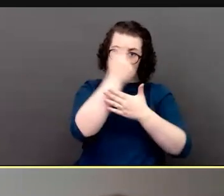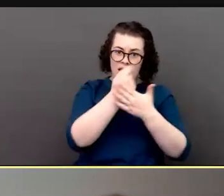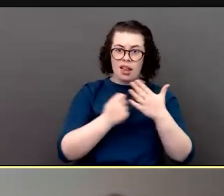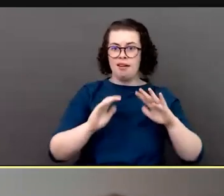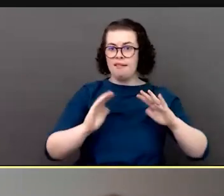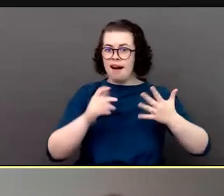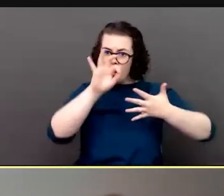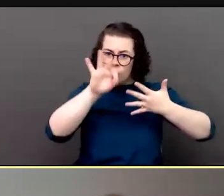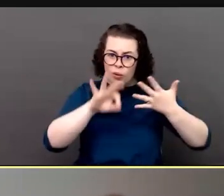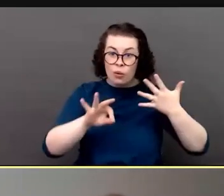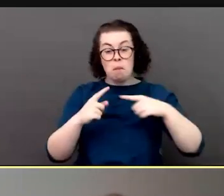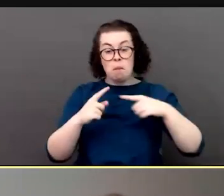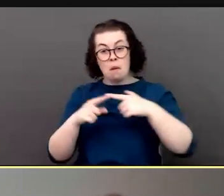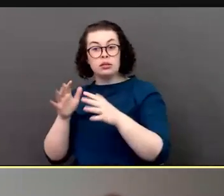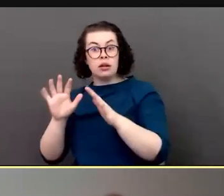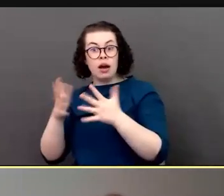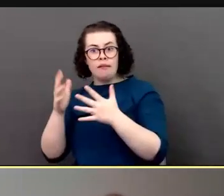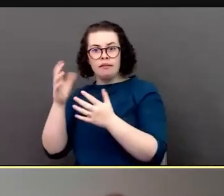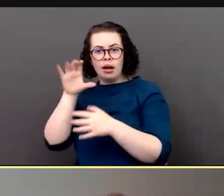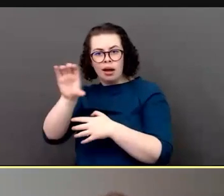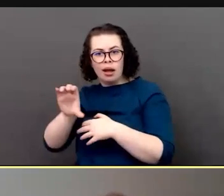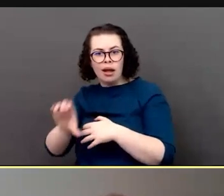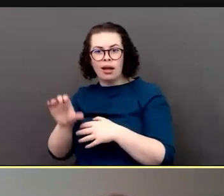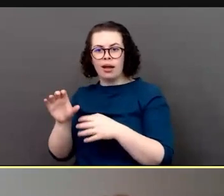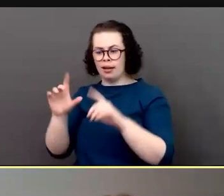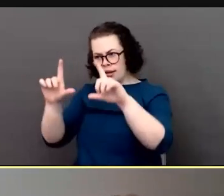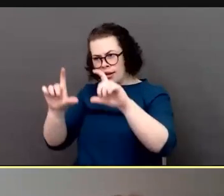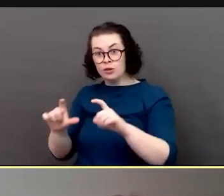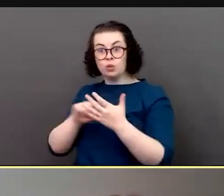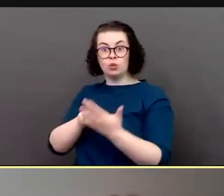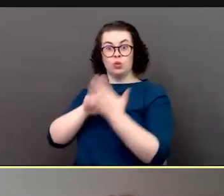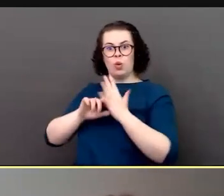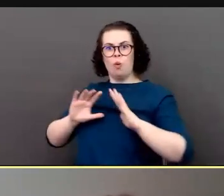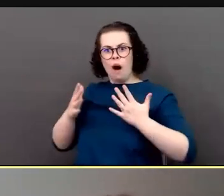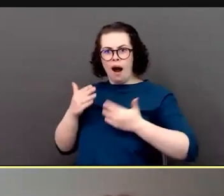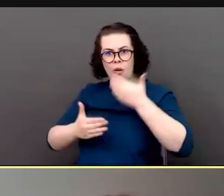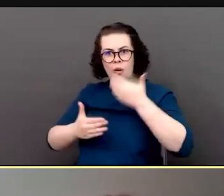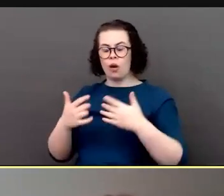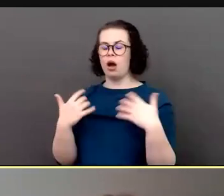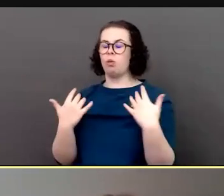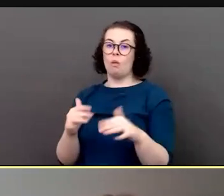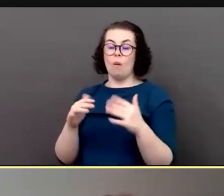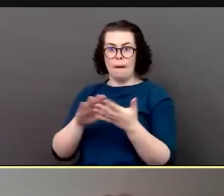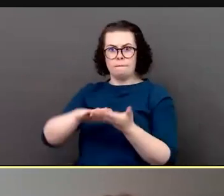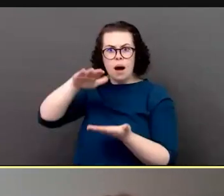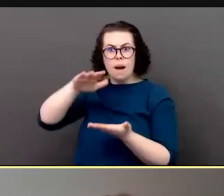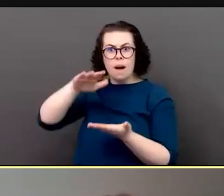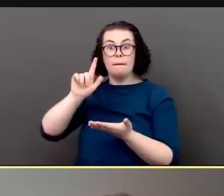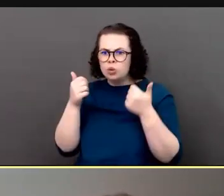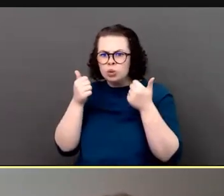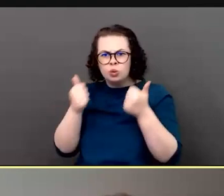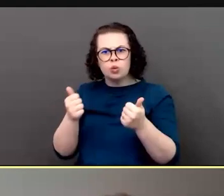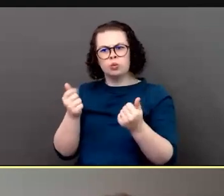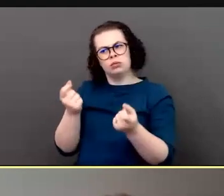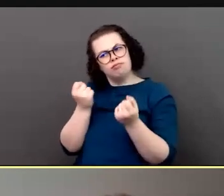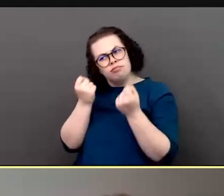help to really to understand what needs to be done and why. I have to say it is very convincing. Also, I